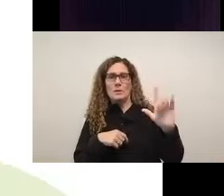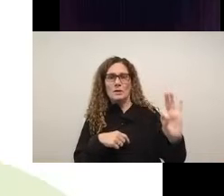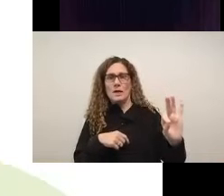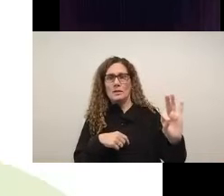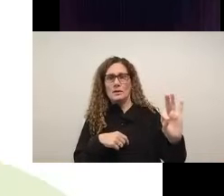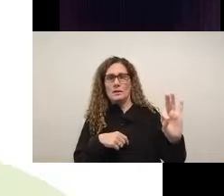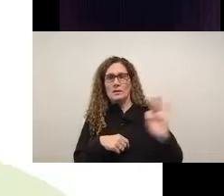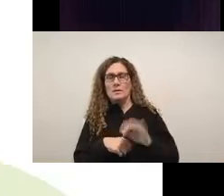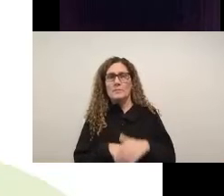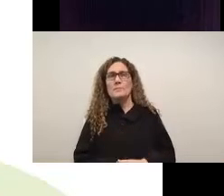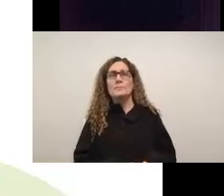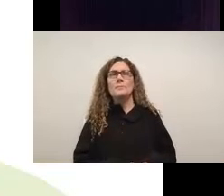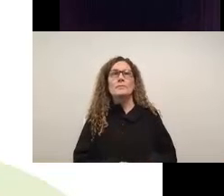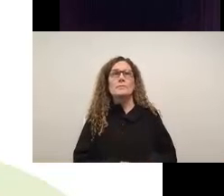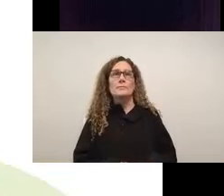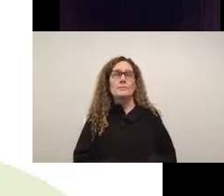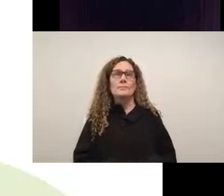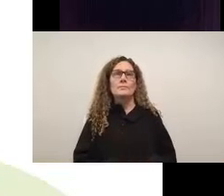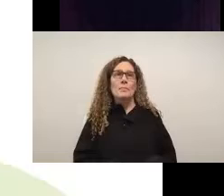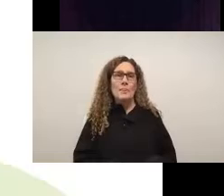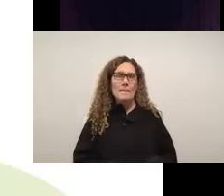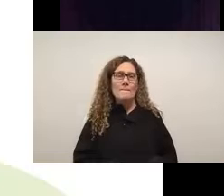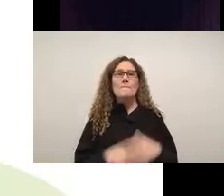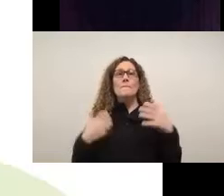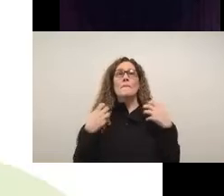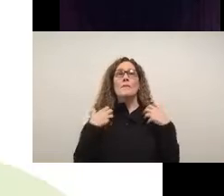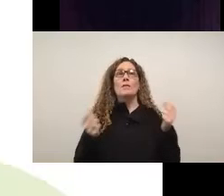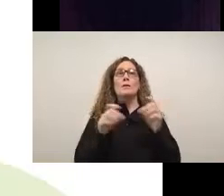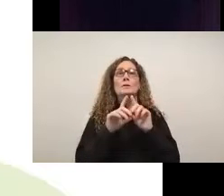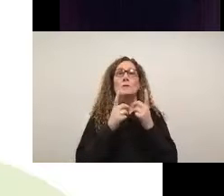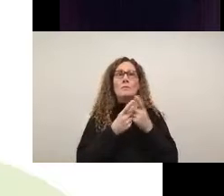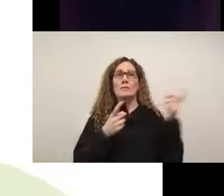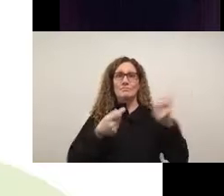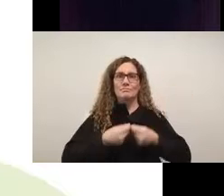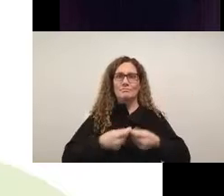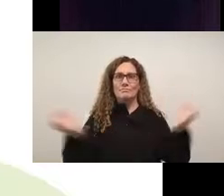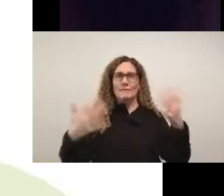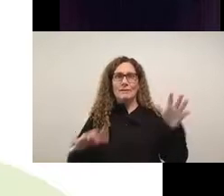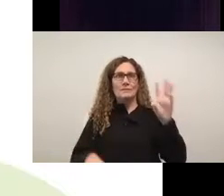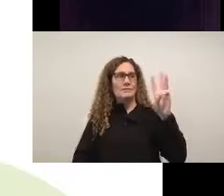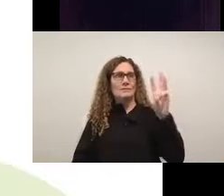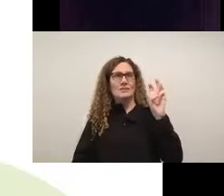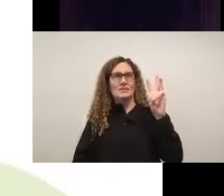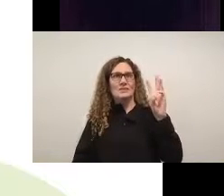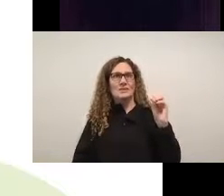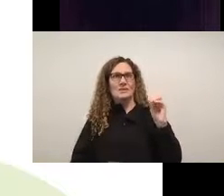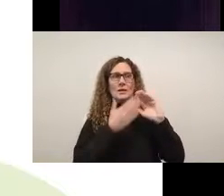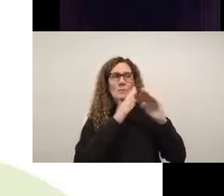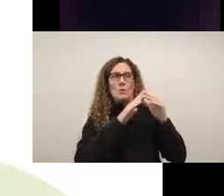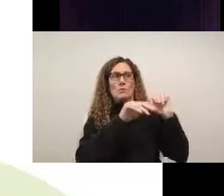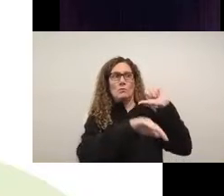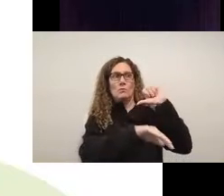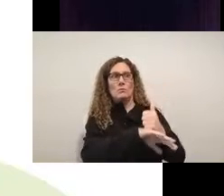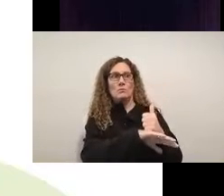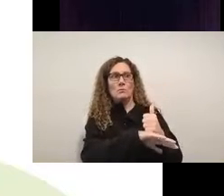administered nearly 660 doses of vaccine since these clinics began. Again, I want to remind all members of the public that